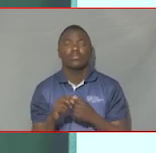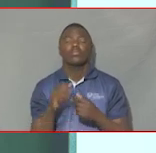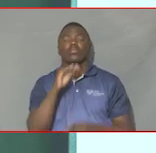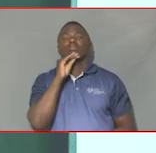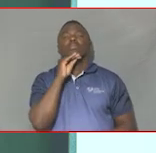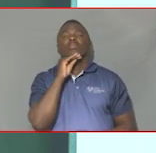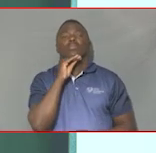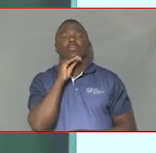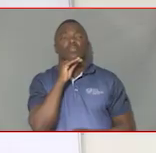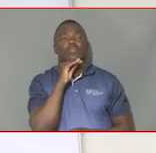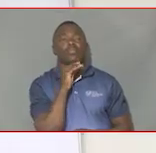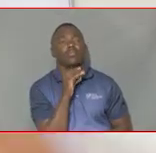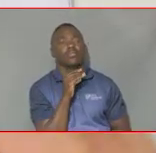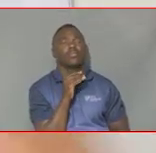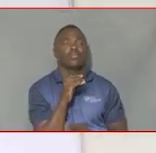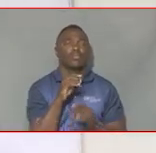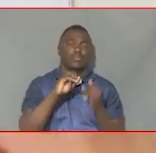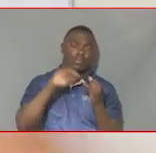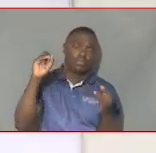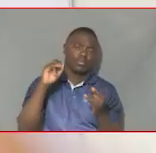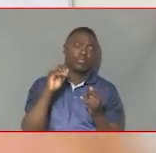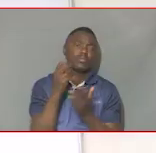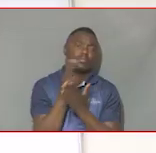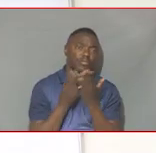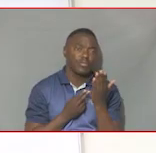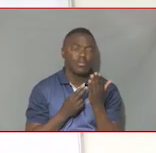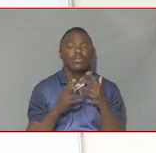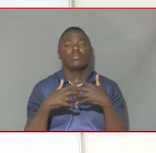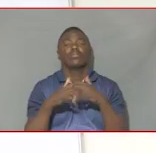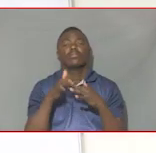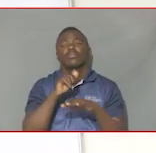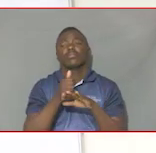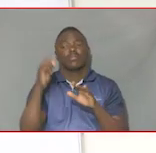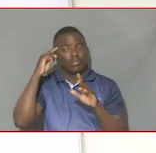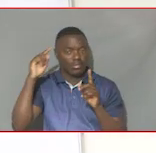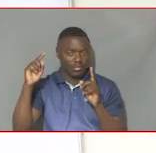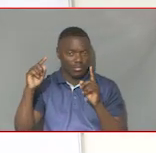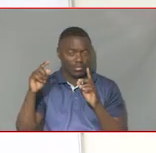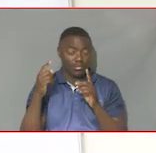means if you draw a least squares regression line, it's going to be a positive